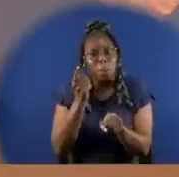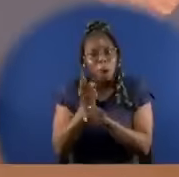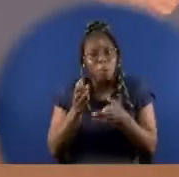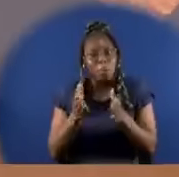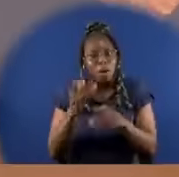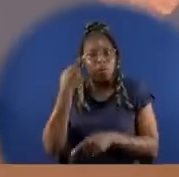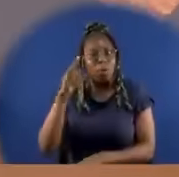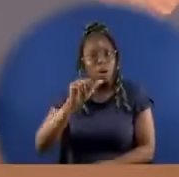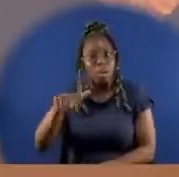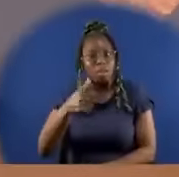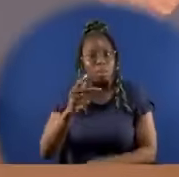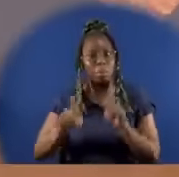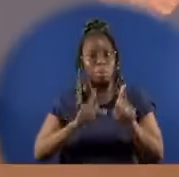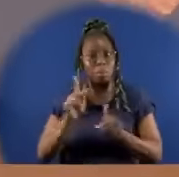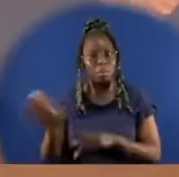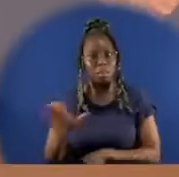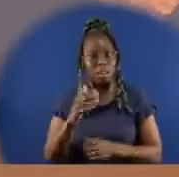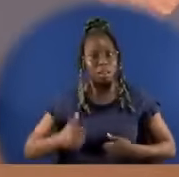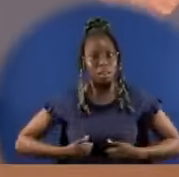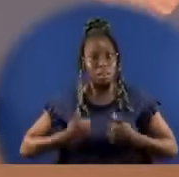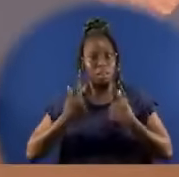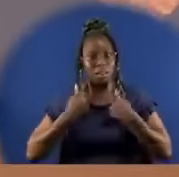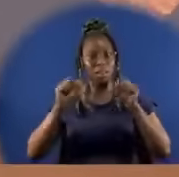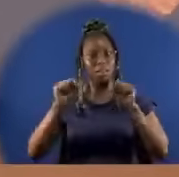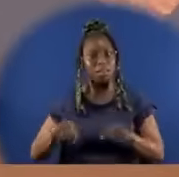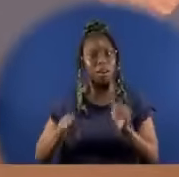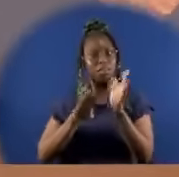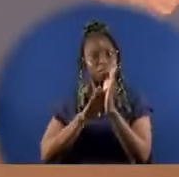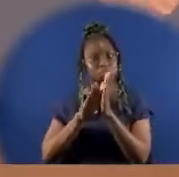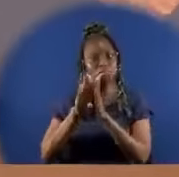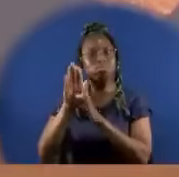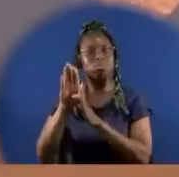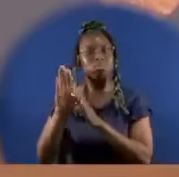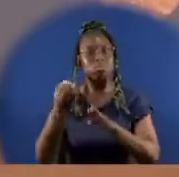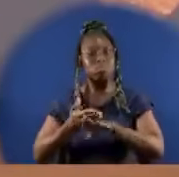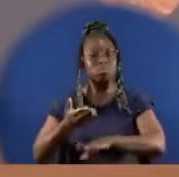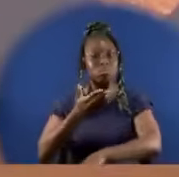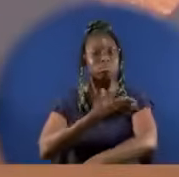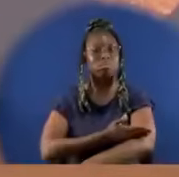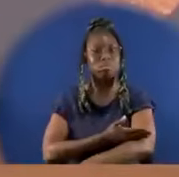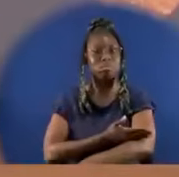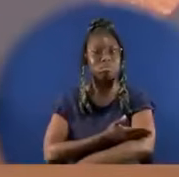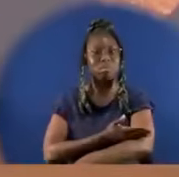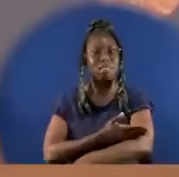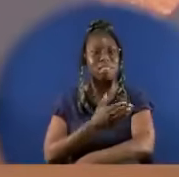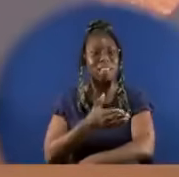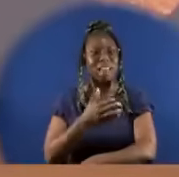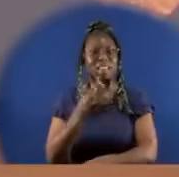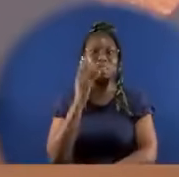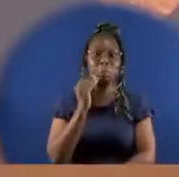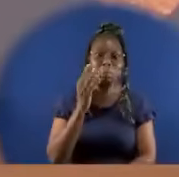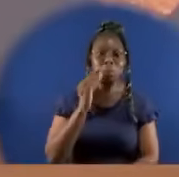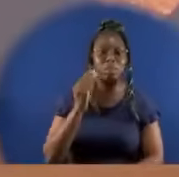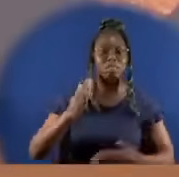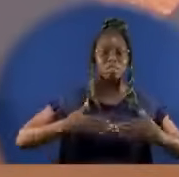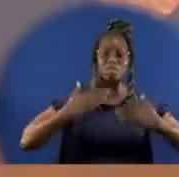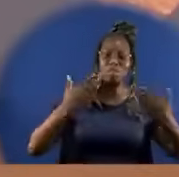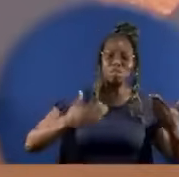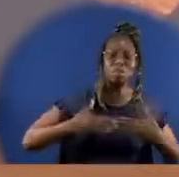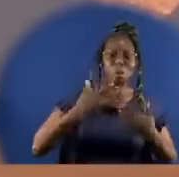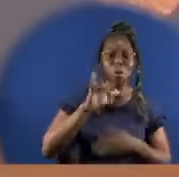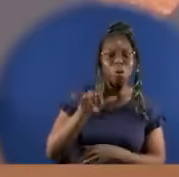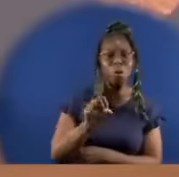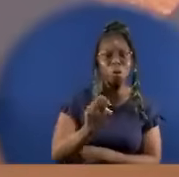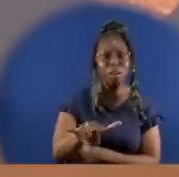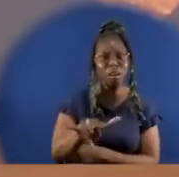can use our words to ensure that people have joy instead of hurt and hate, that people have the opportunity